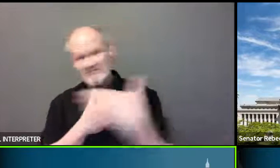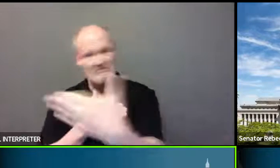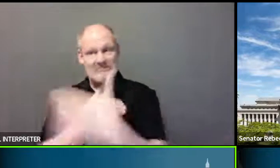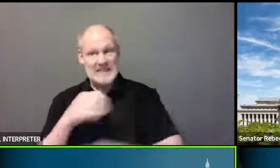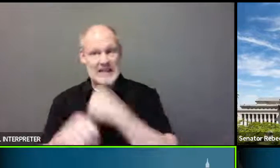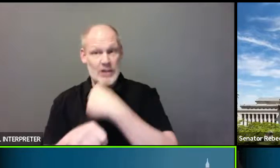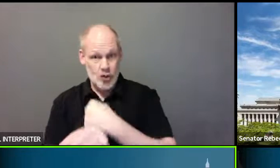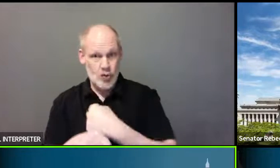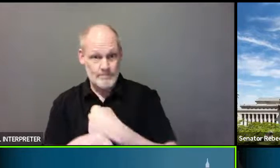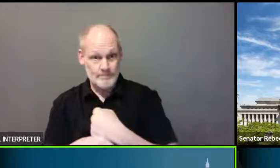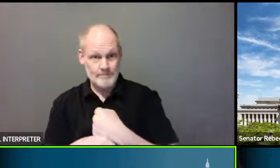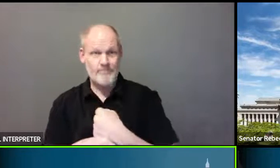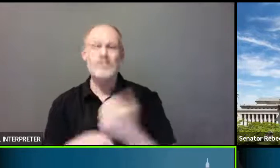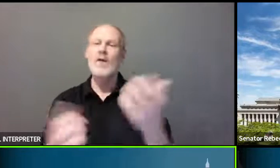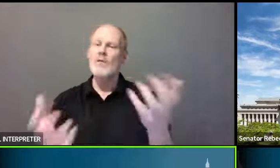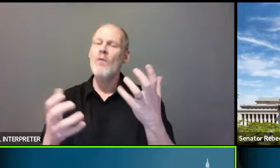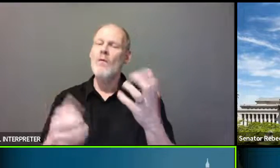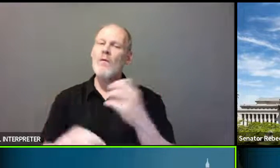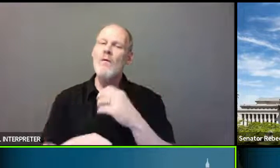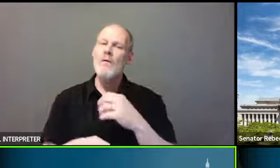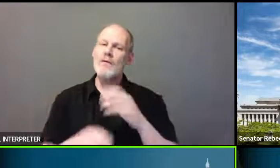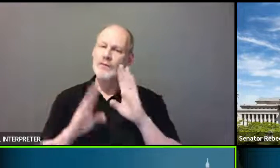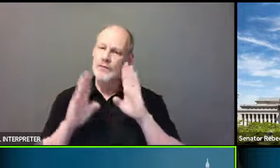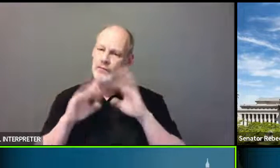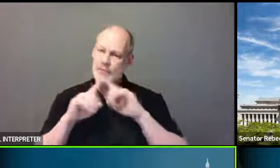that we can tackle